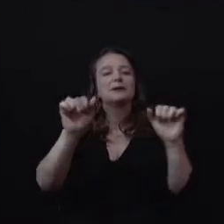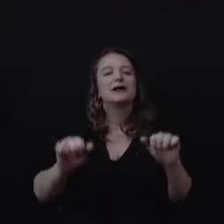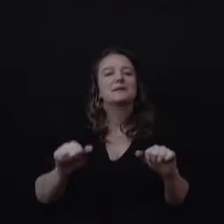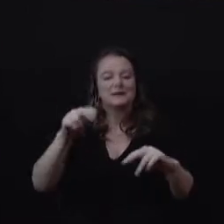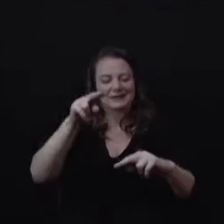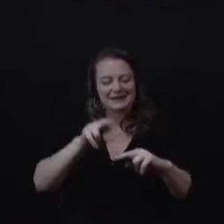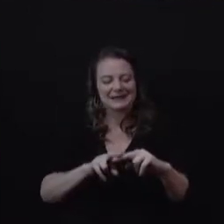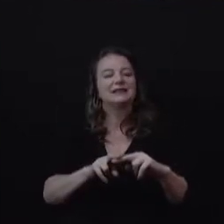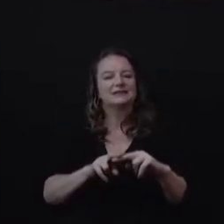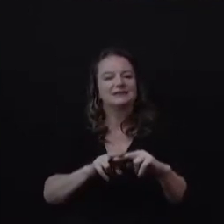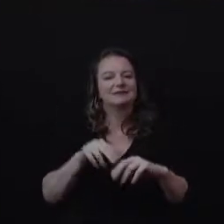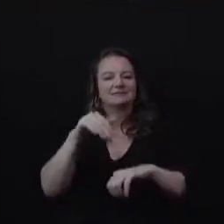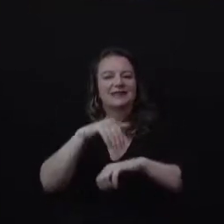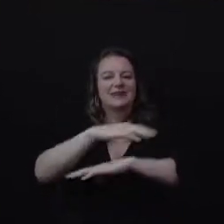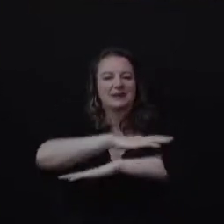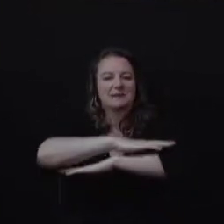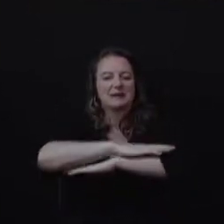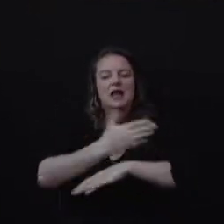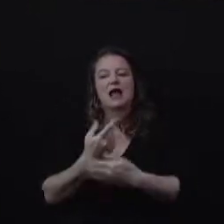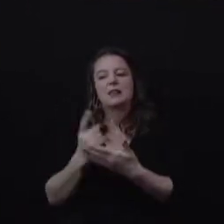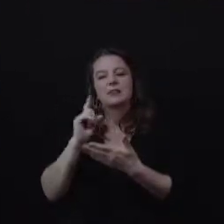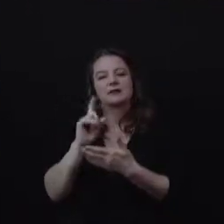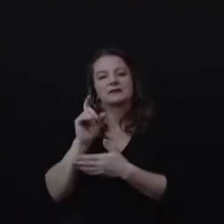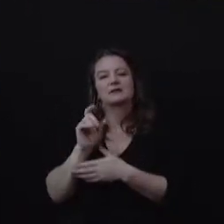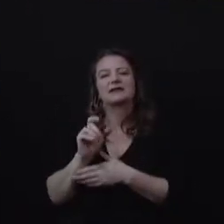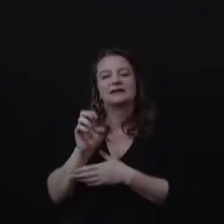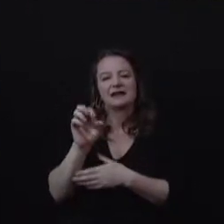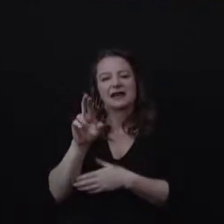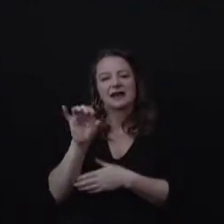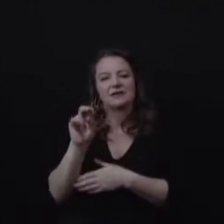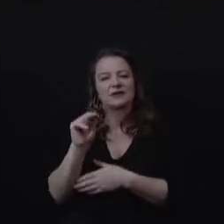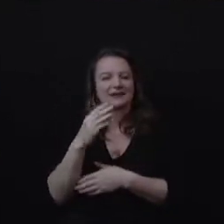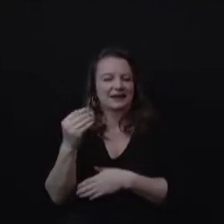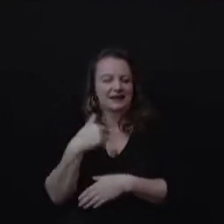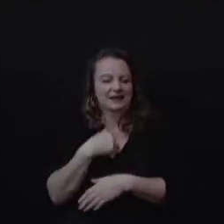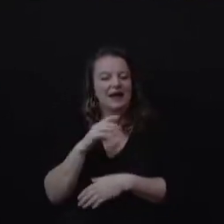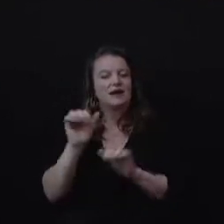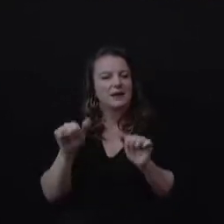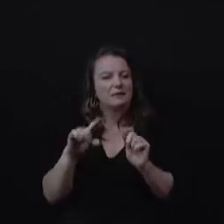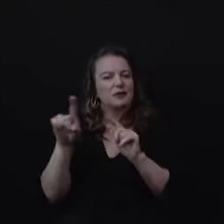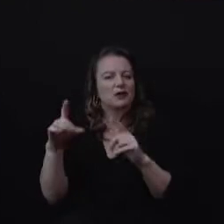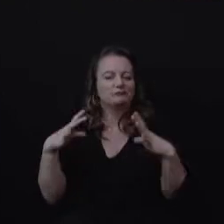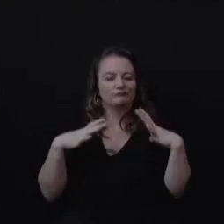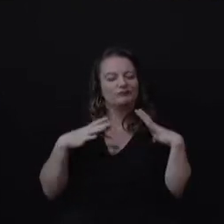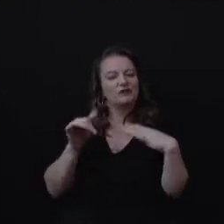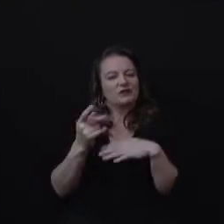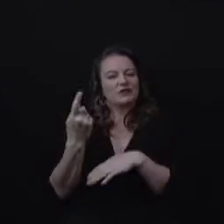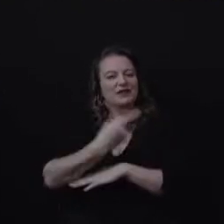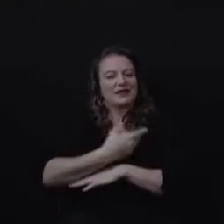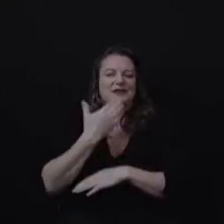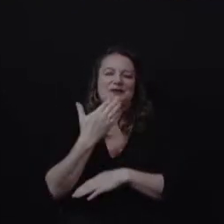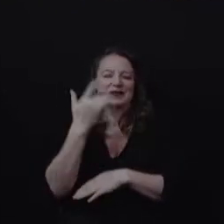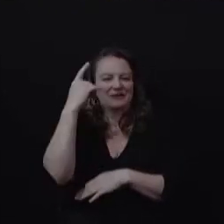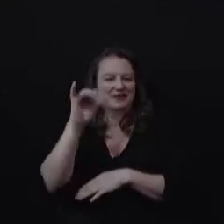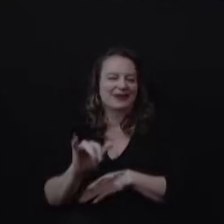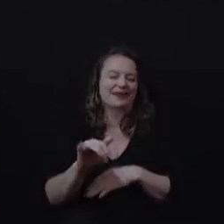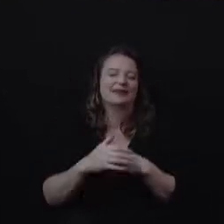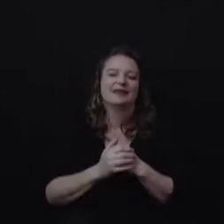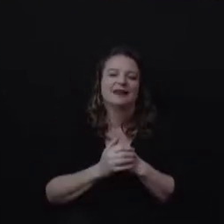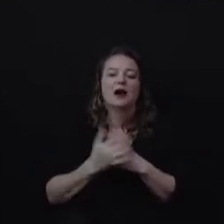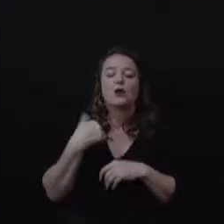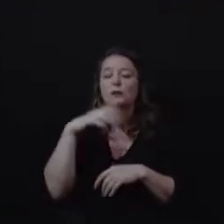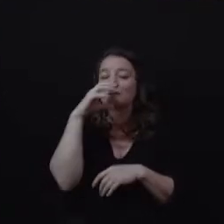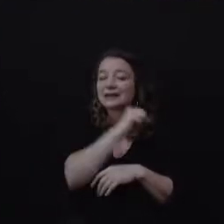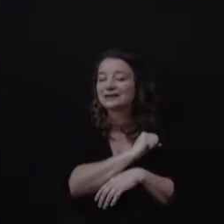at the table. Last week, Aaron and I had a chance to get away for a couple of days, and so thank you for that. And what we missed